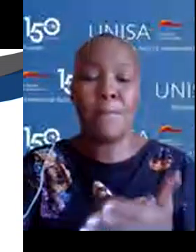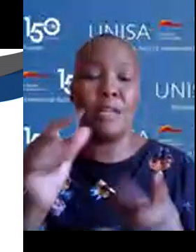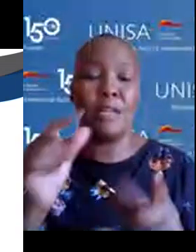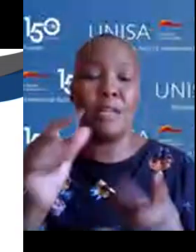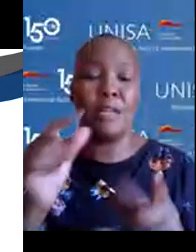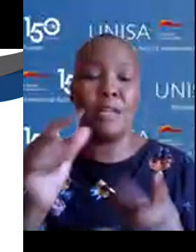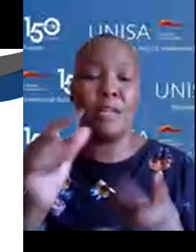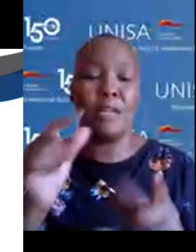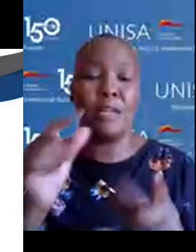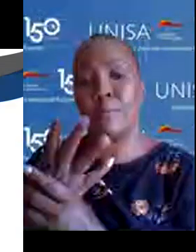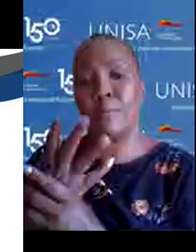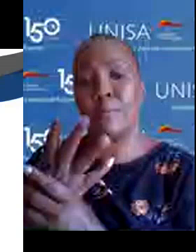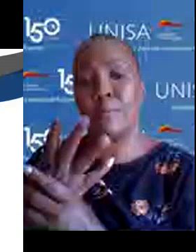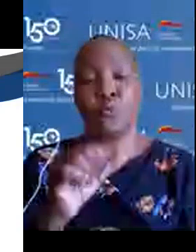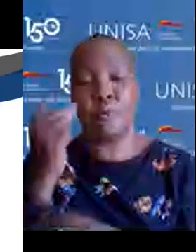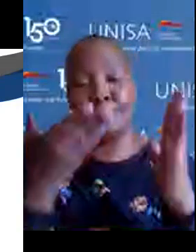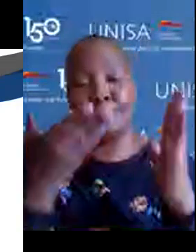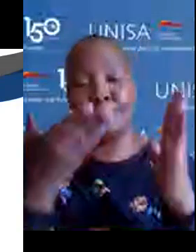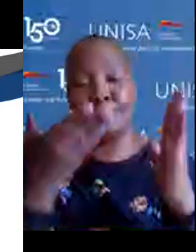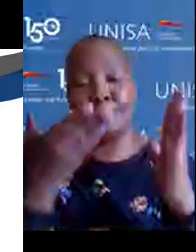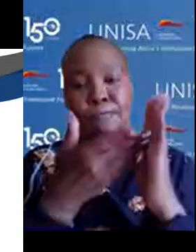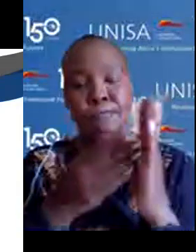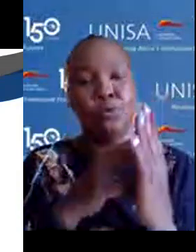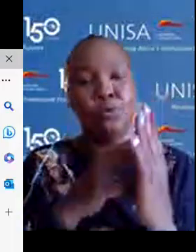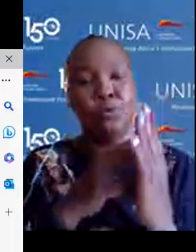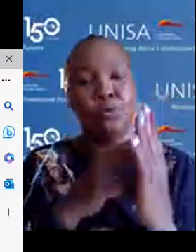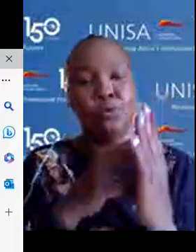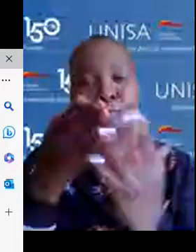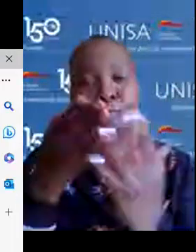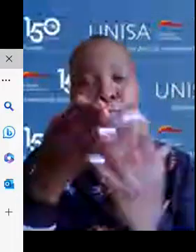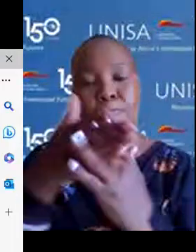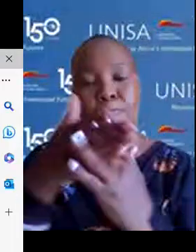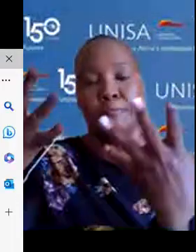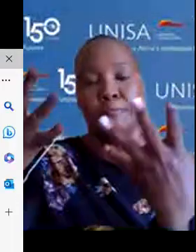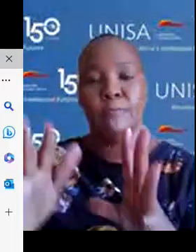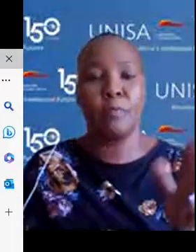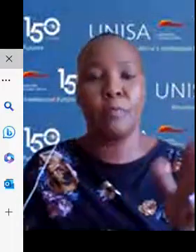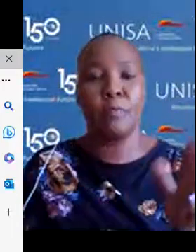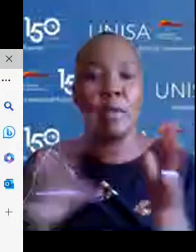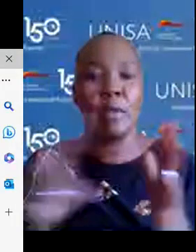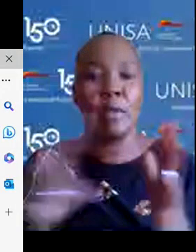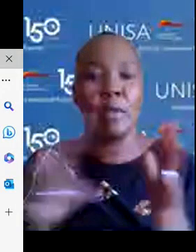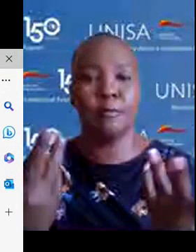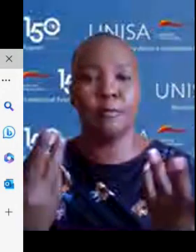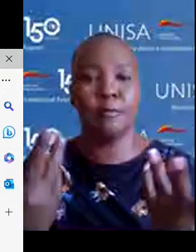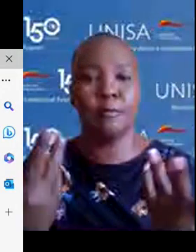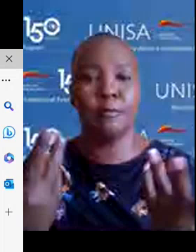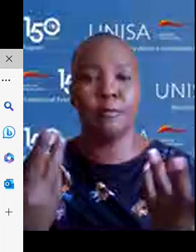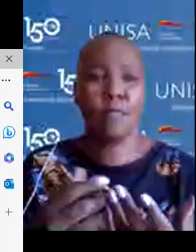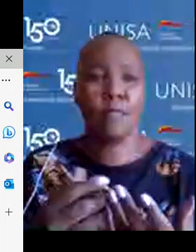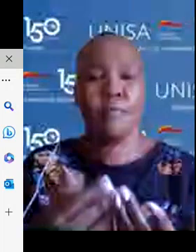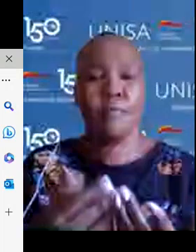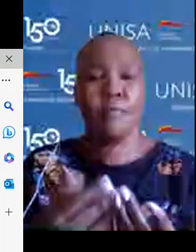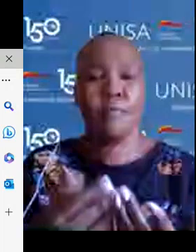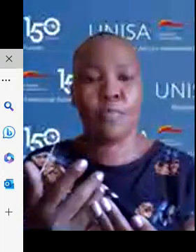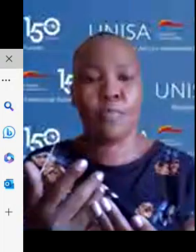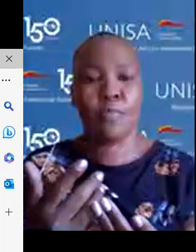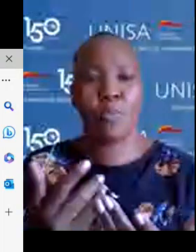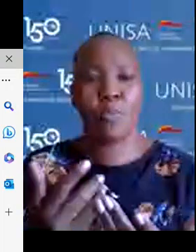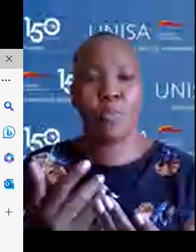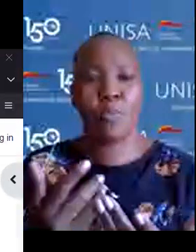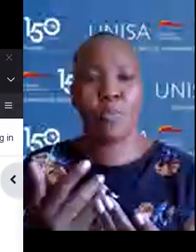will show that you are logged in. So let's quickly have a look just to make sure that you do know how to do this. So if you